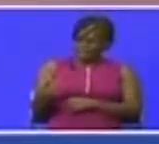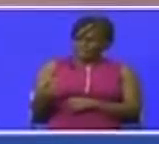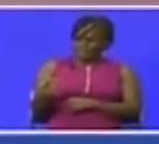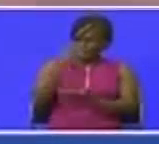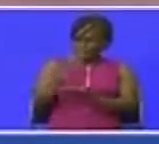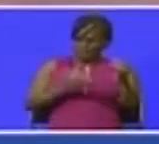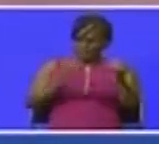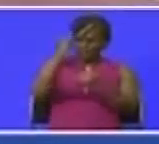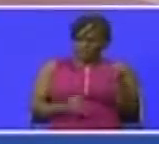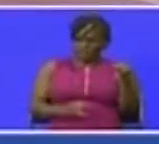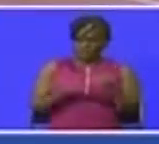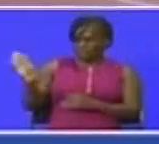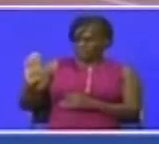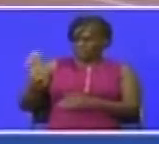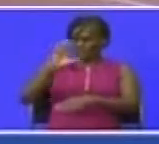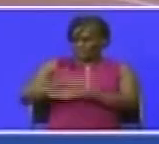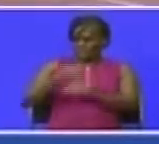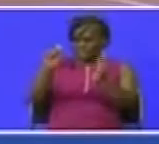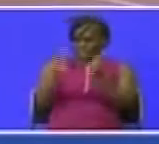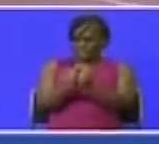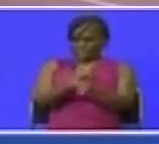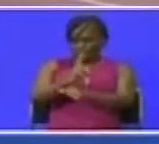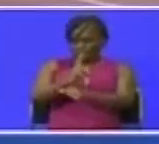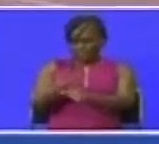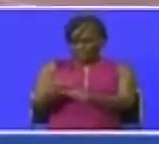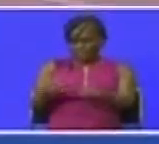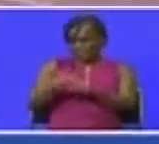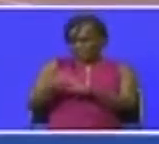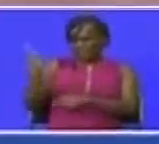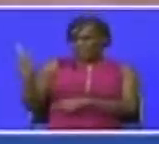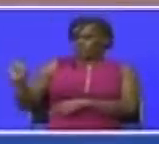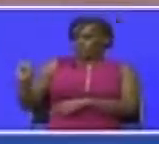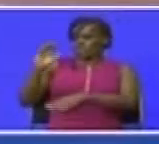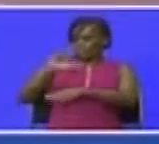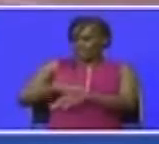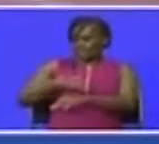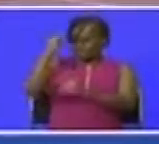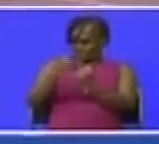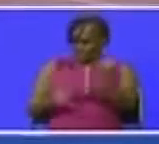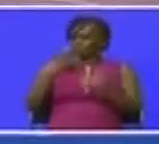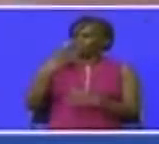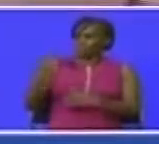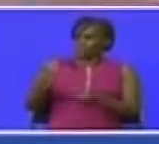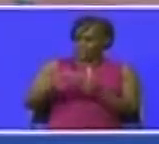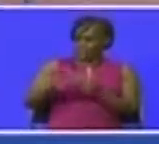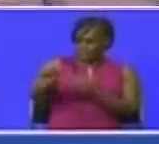semi-final, Stephen Barasa clocked 10.4 seconds to book a slot in the finals, while Maureen Chelagat made it to the finals of 400